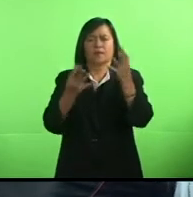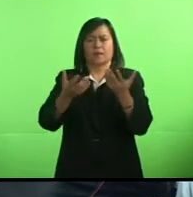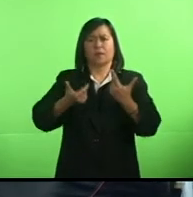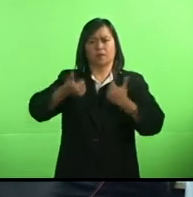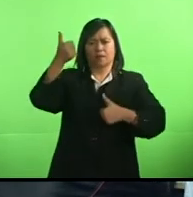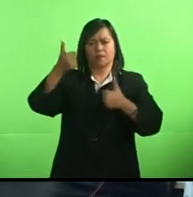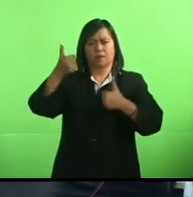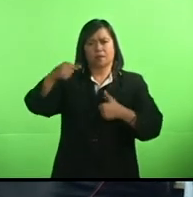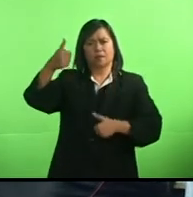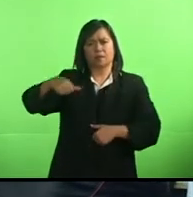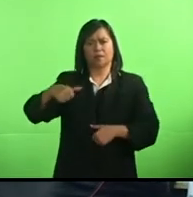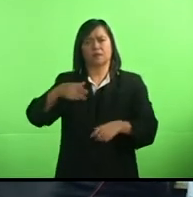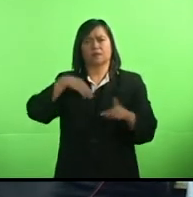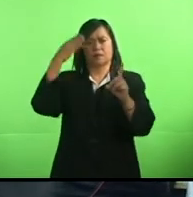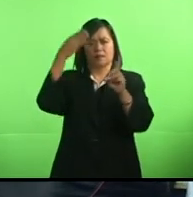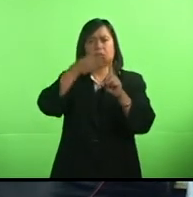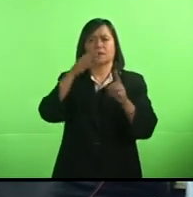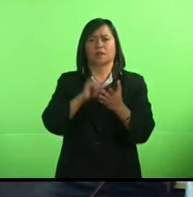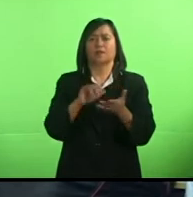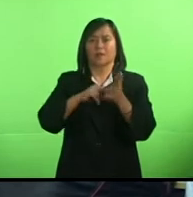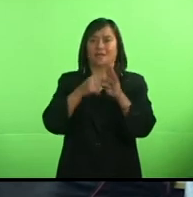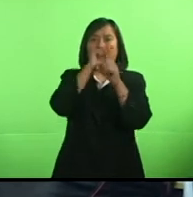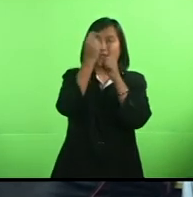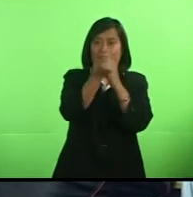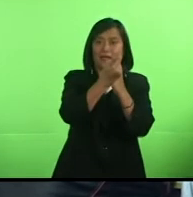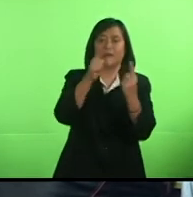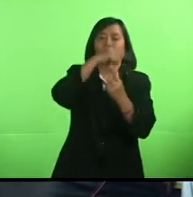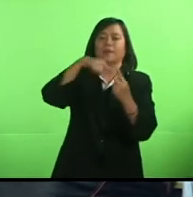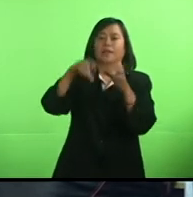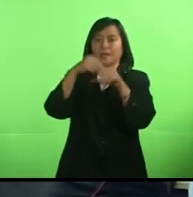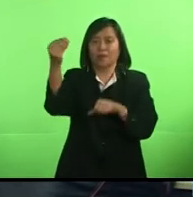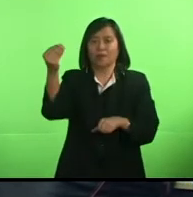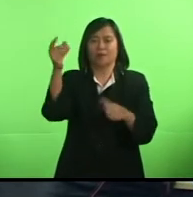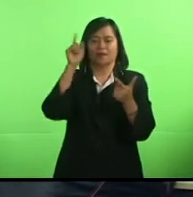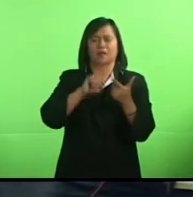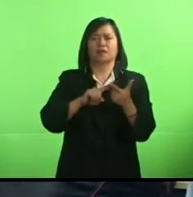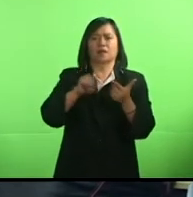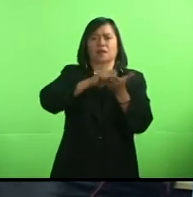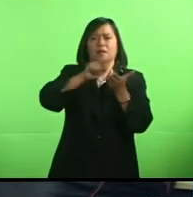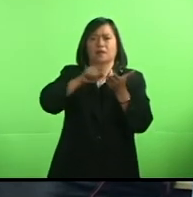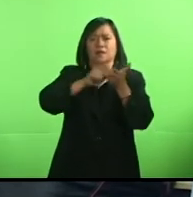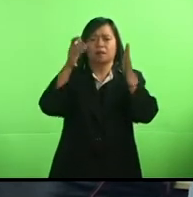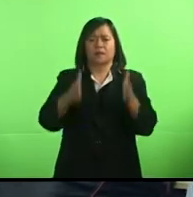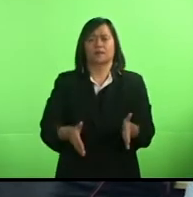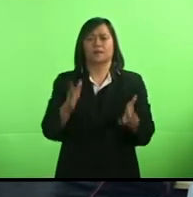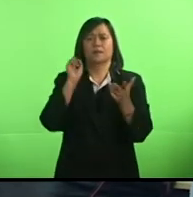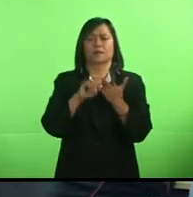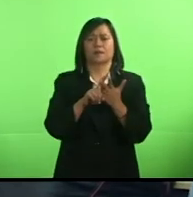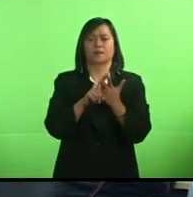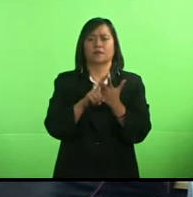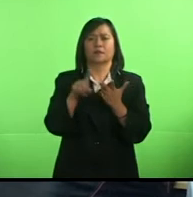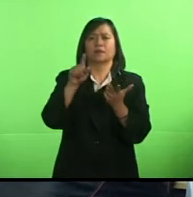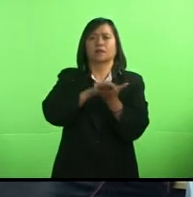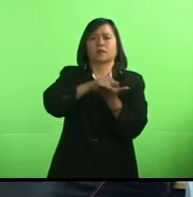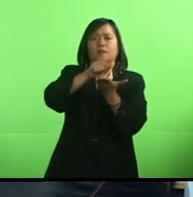Tarikhnya, publishernya pun, yeah, alright. Lagi, what other info? Year